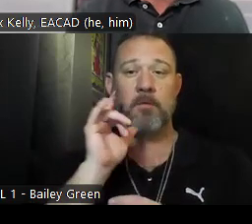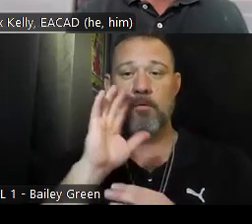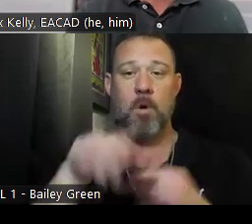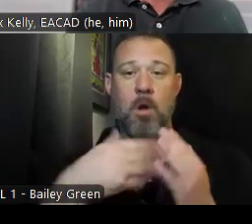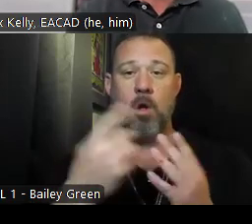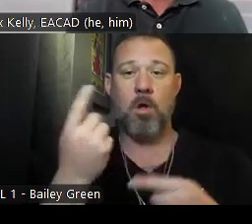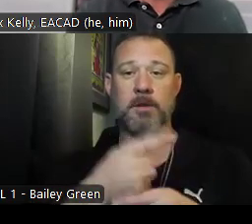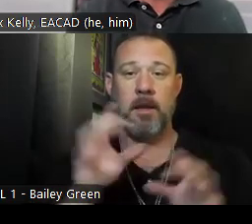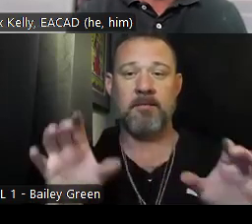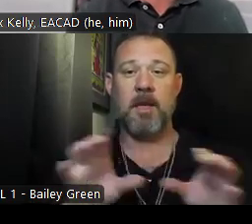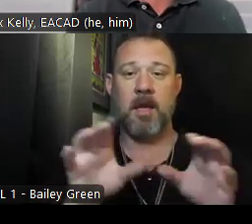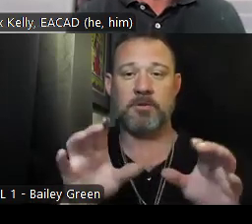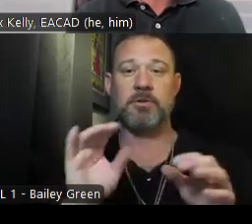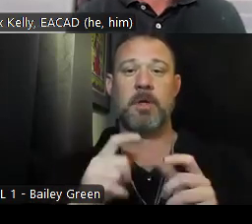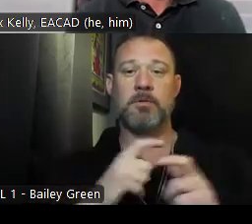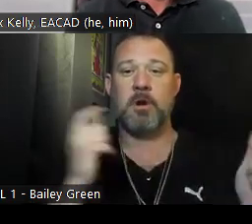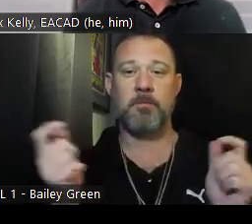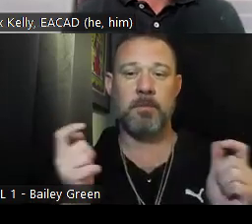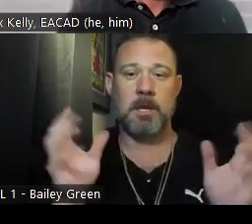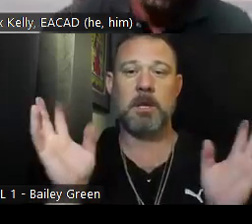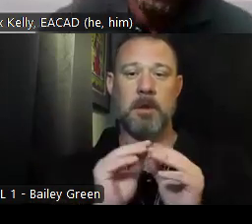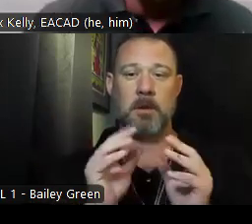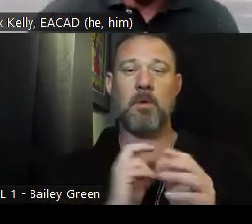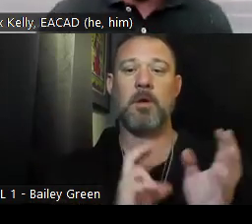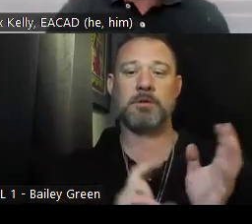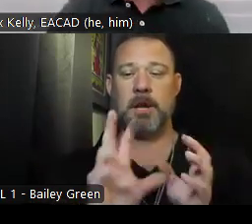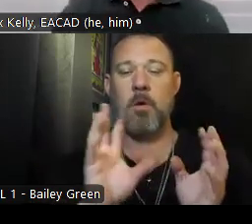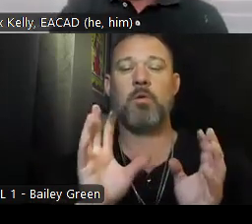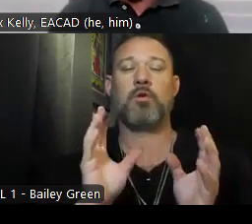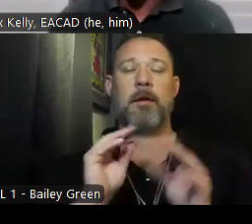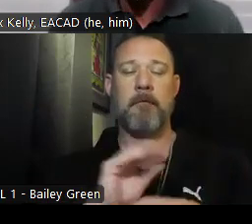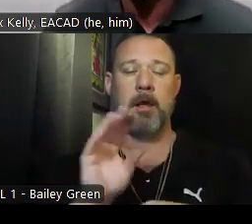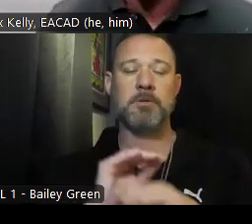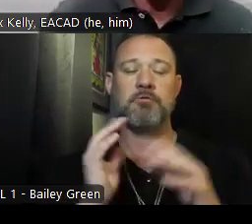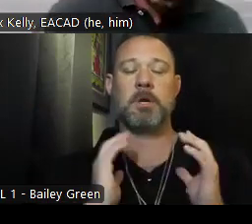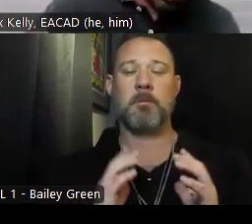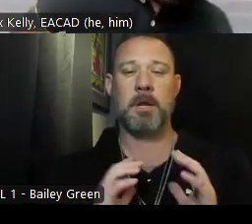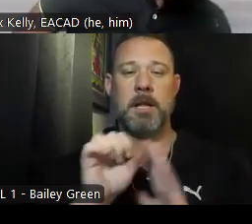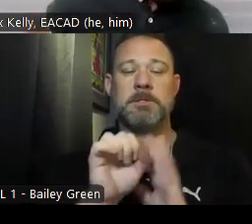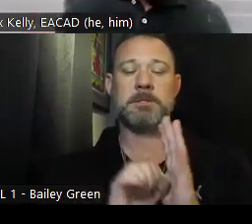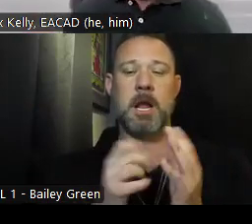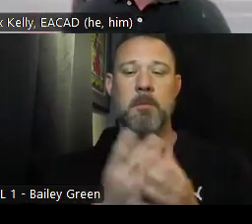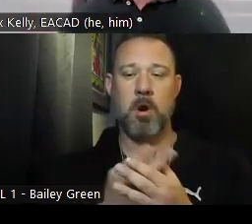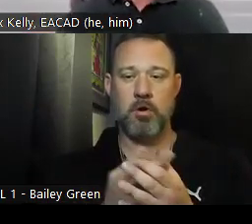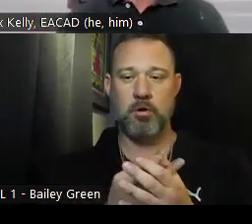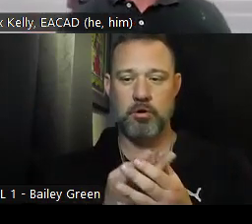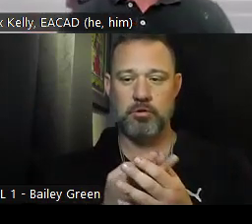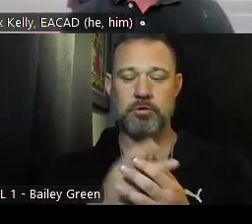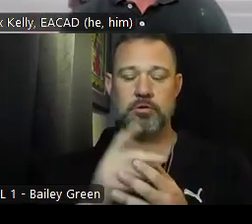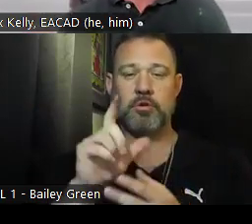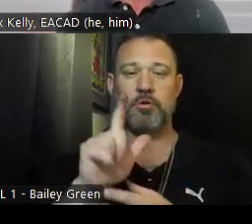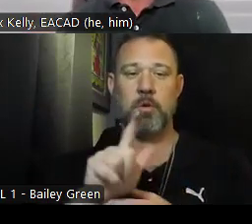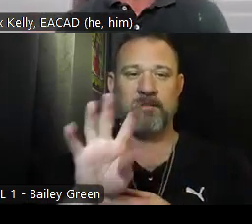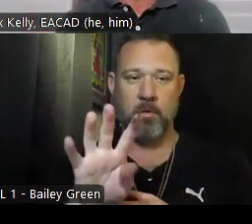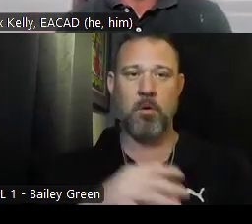Day of Action, which was our big convening with our stakeholder advisory committees and state partners in